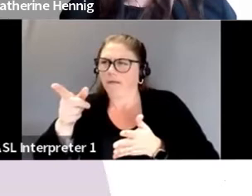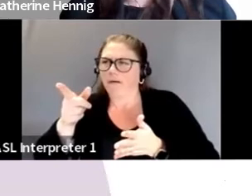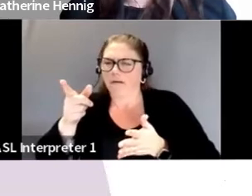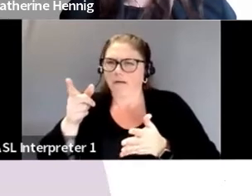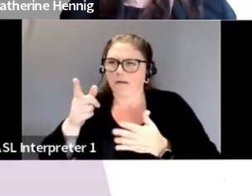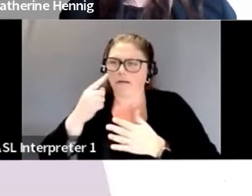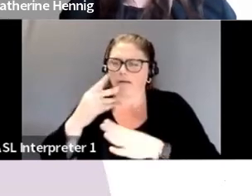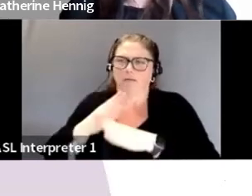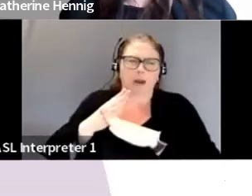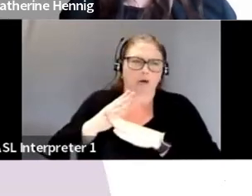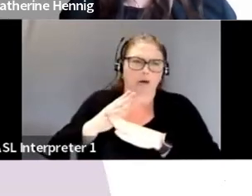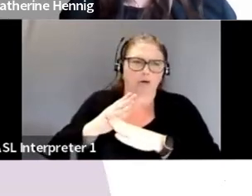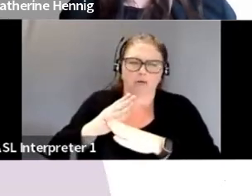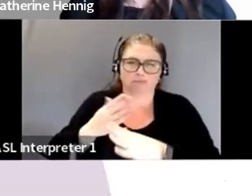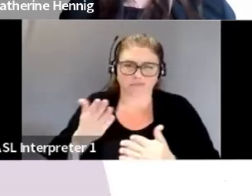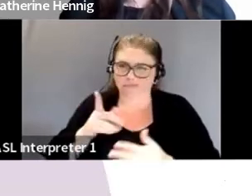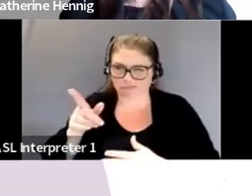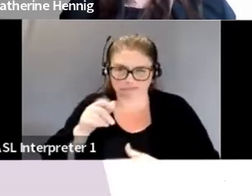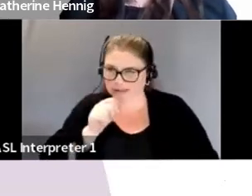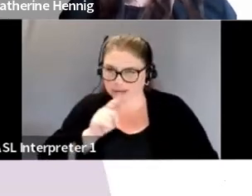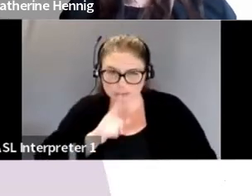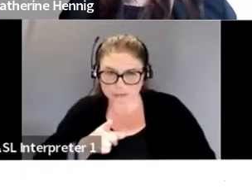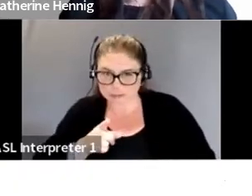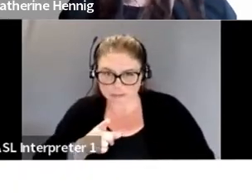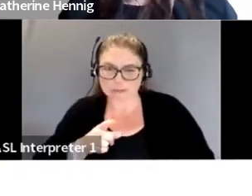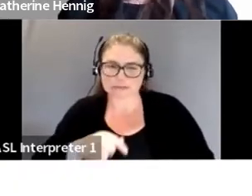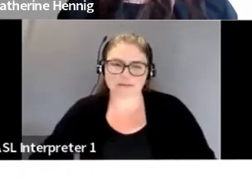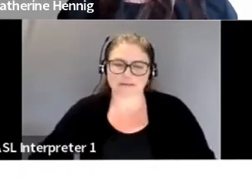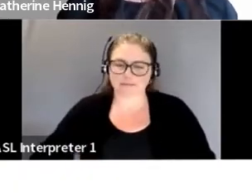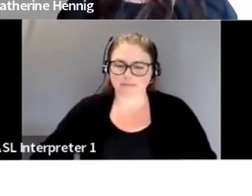to grant funding and that are simply not true.